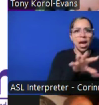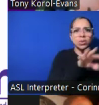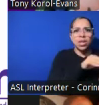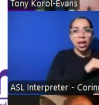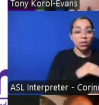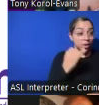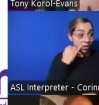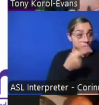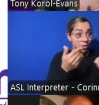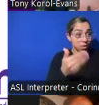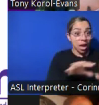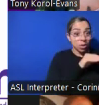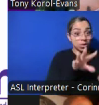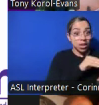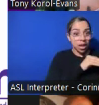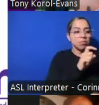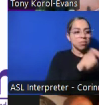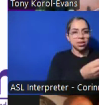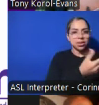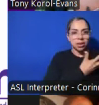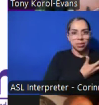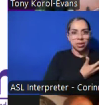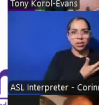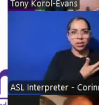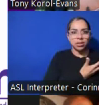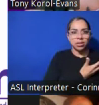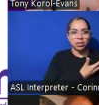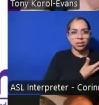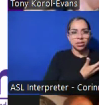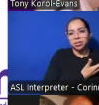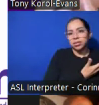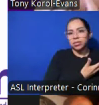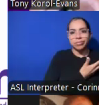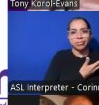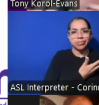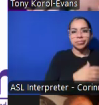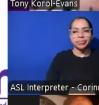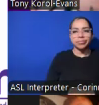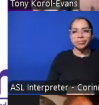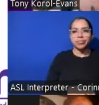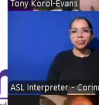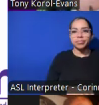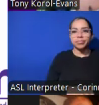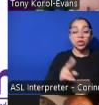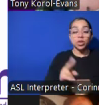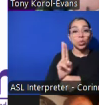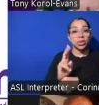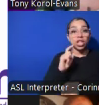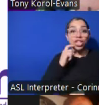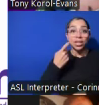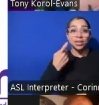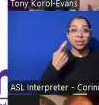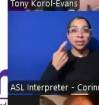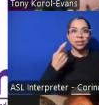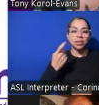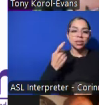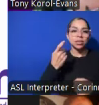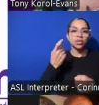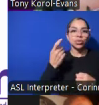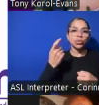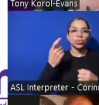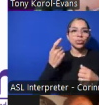their friends, um, uh, you know, using jealousy to justify their actions. Oh, well,